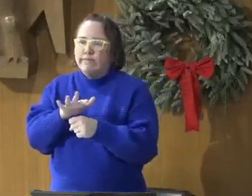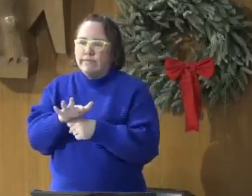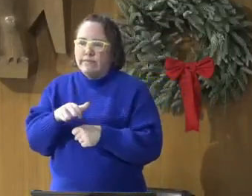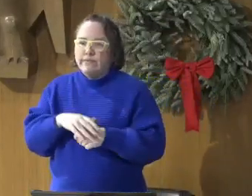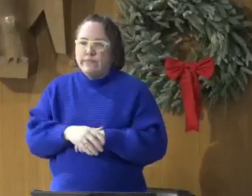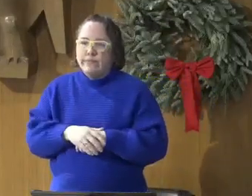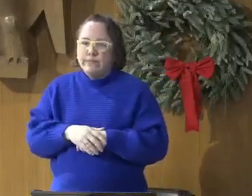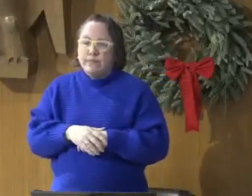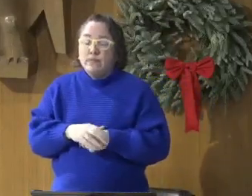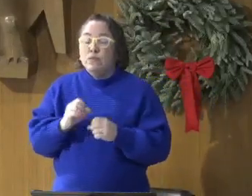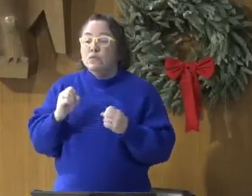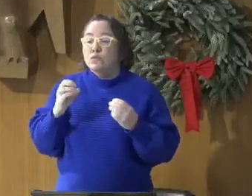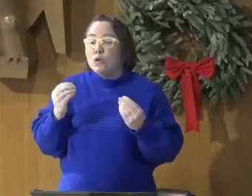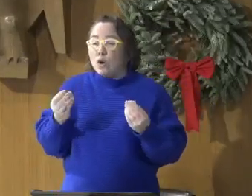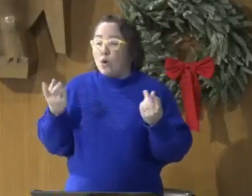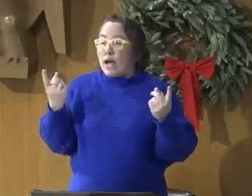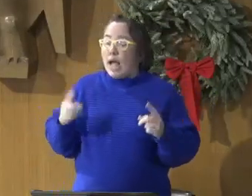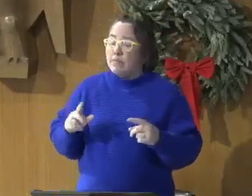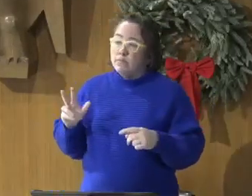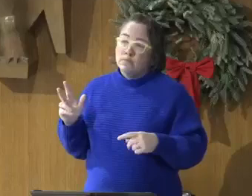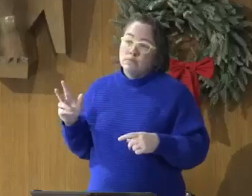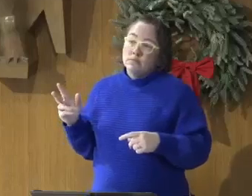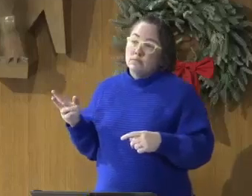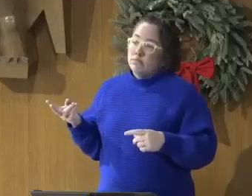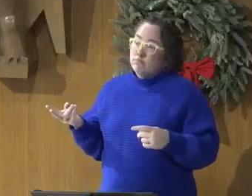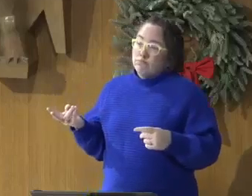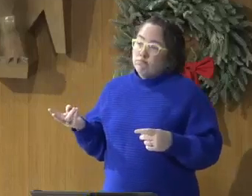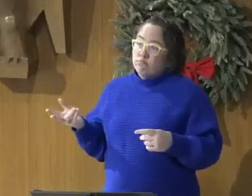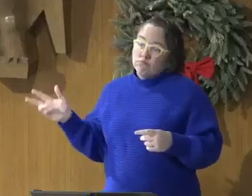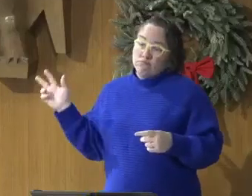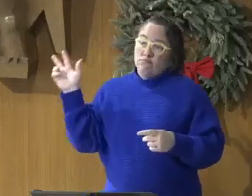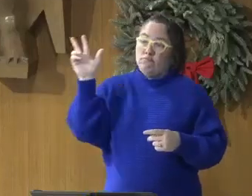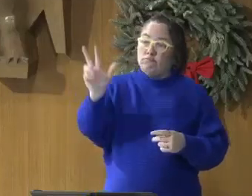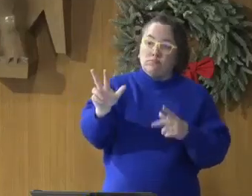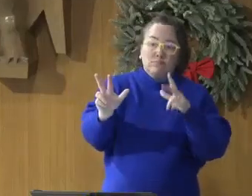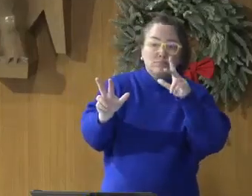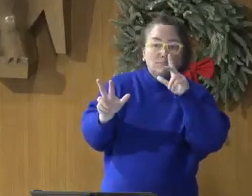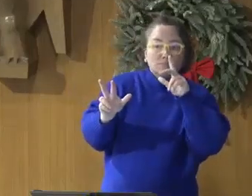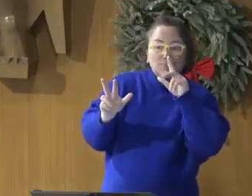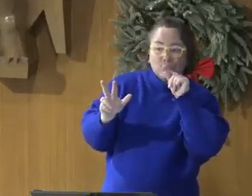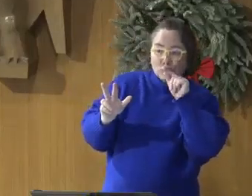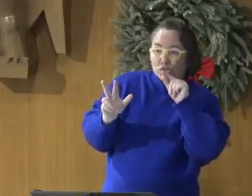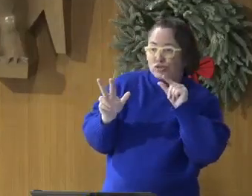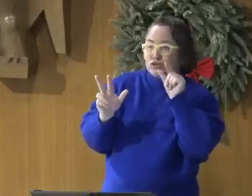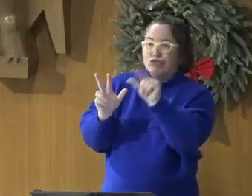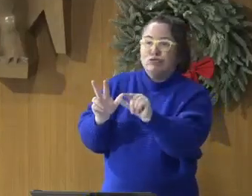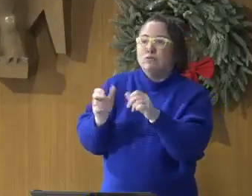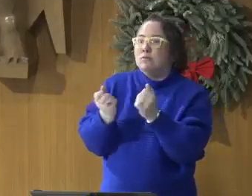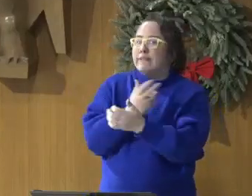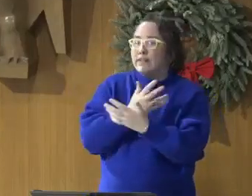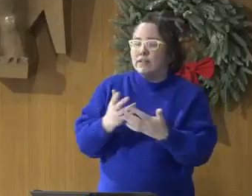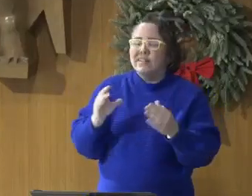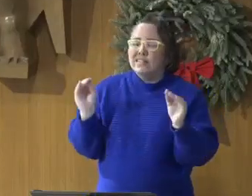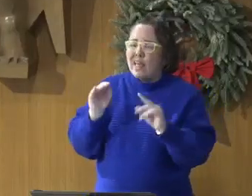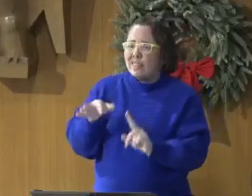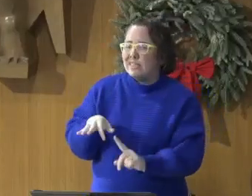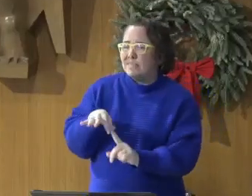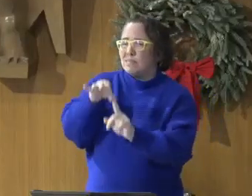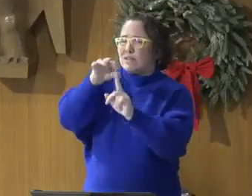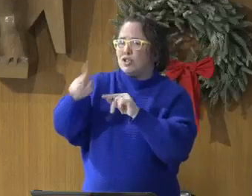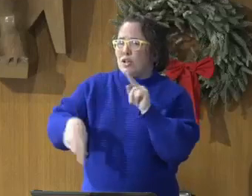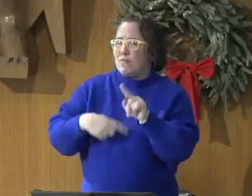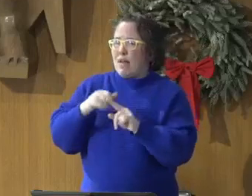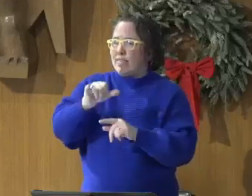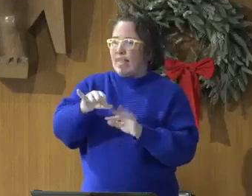So they walked in with their pigeons and their baby, and there was nothing really outwardly special about this